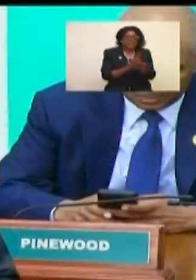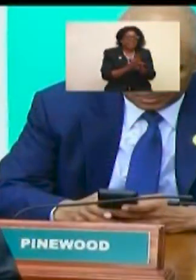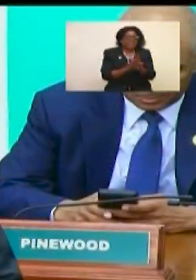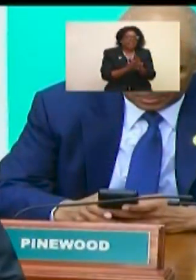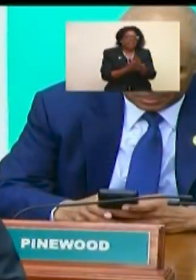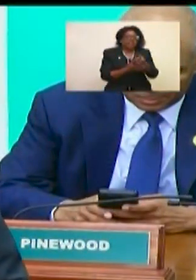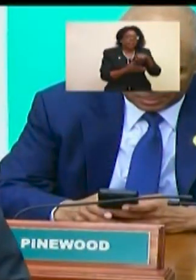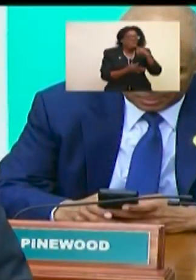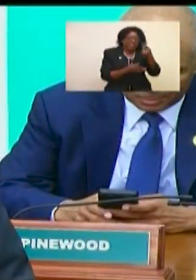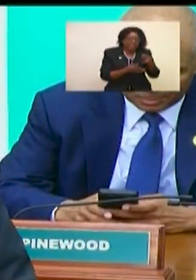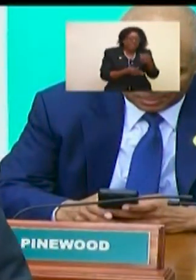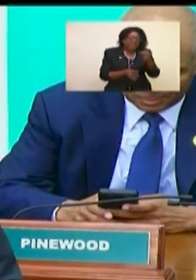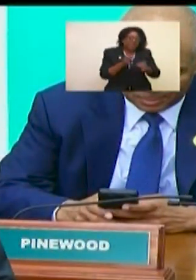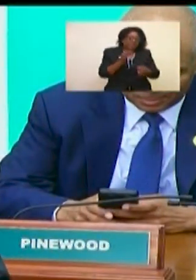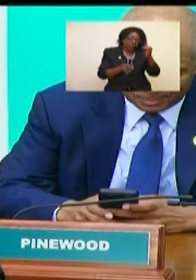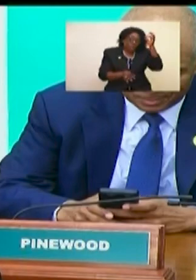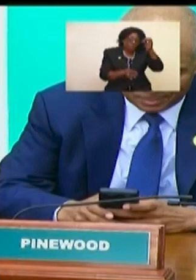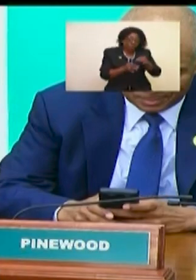tell me whether you agree or not, right?